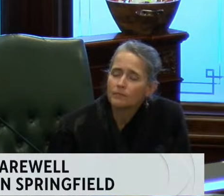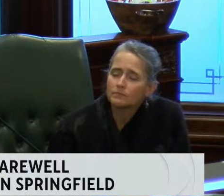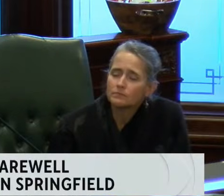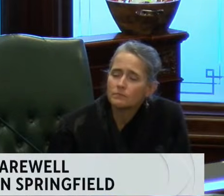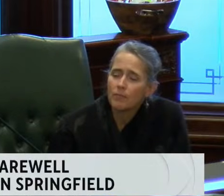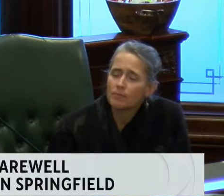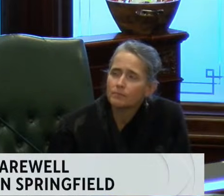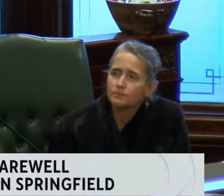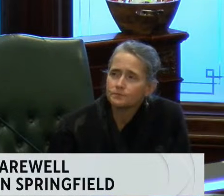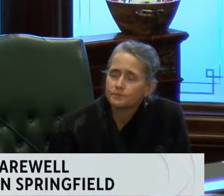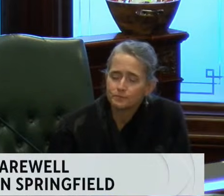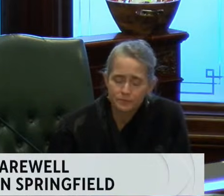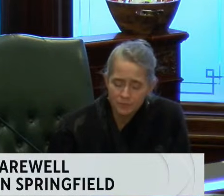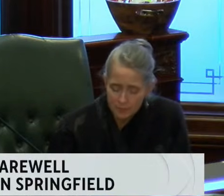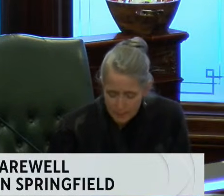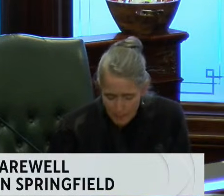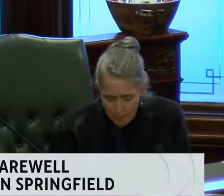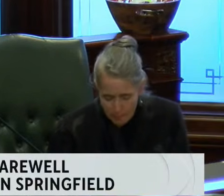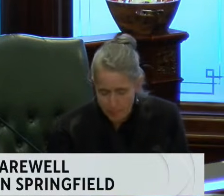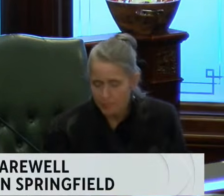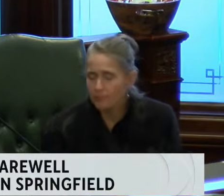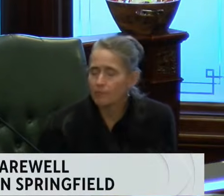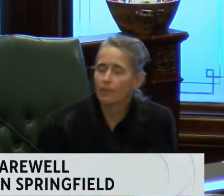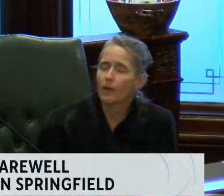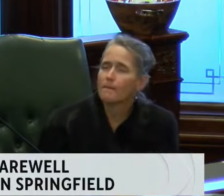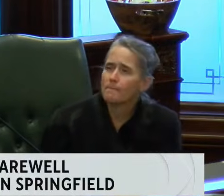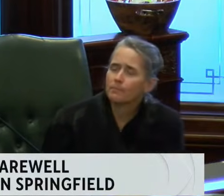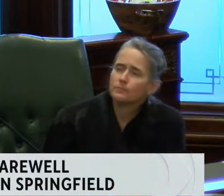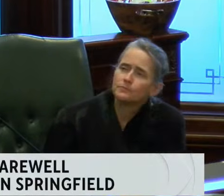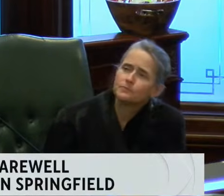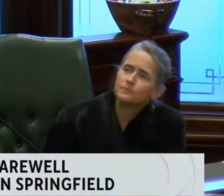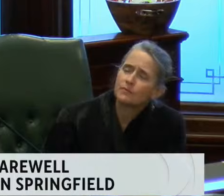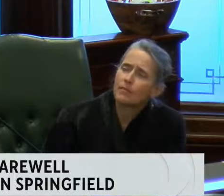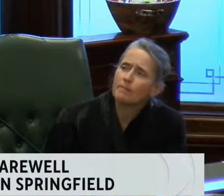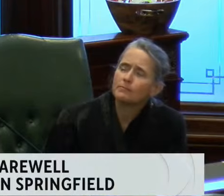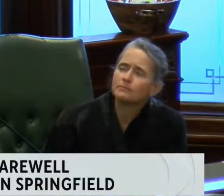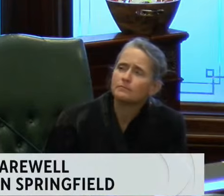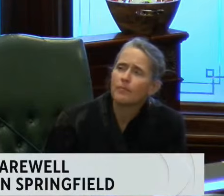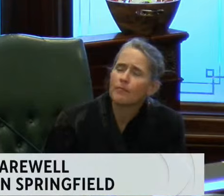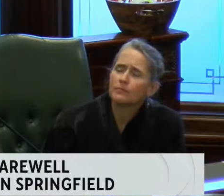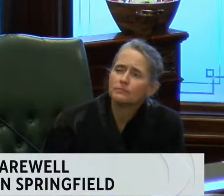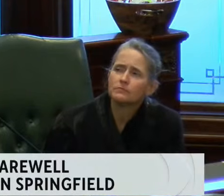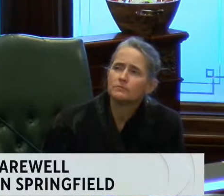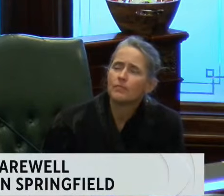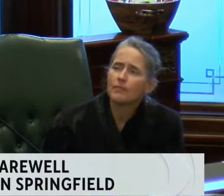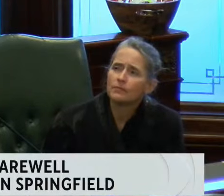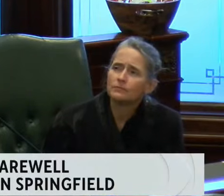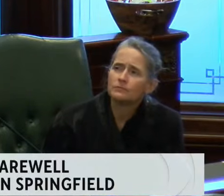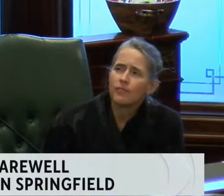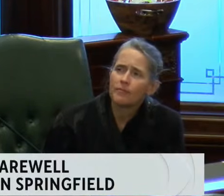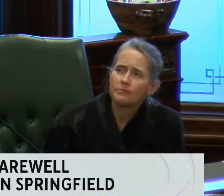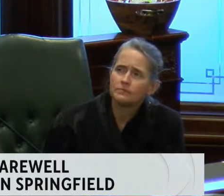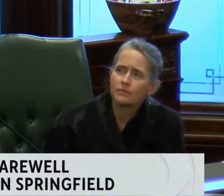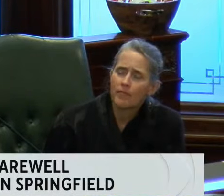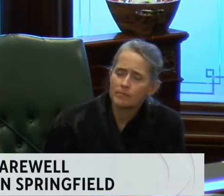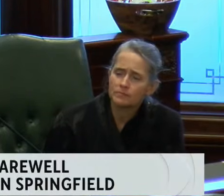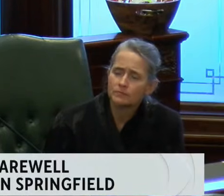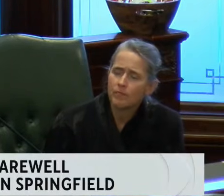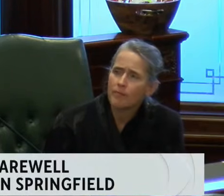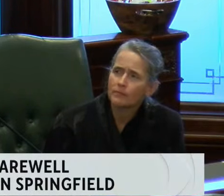then, and I know that, you know, as we read our history and when we think about, you know, he worked for Senator Douglas and learned from Senator